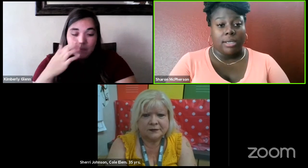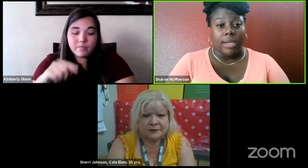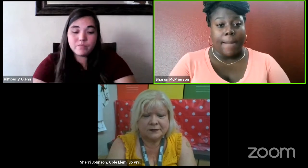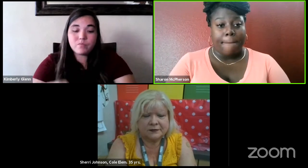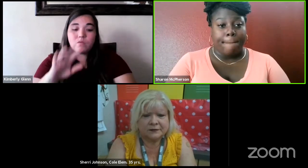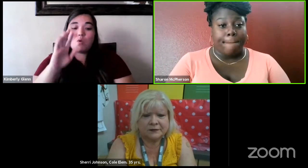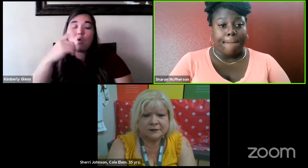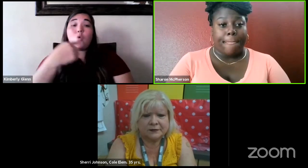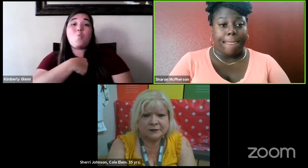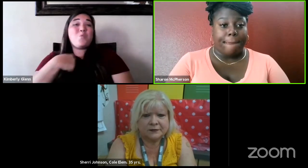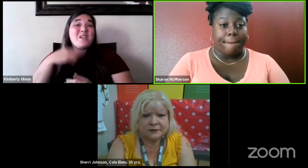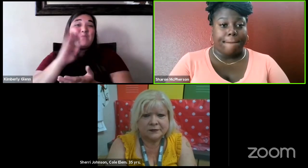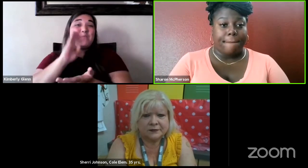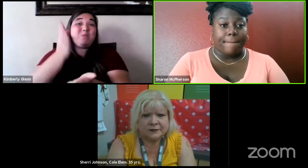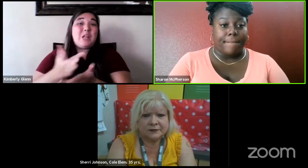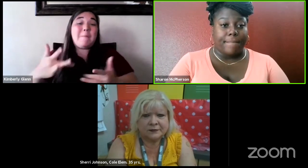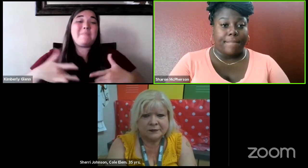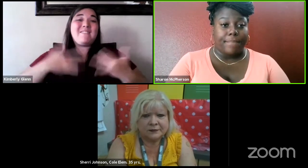event.